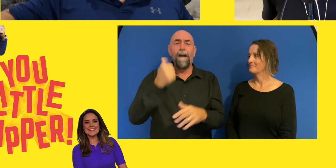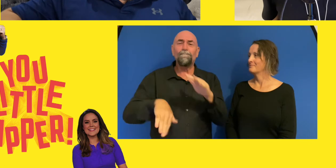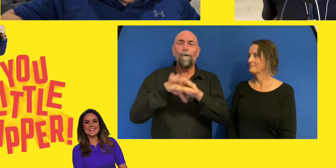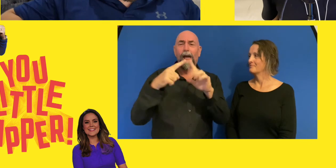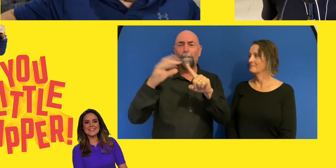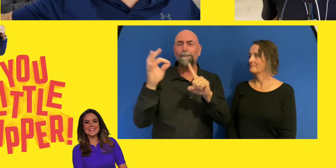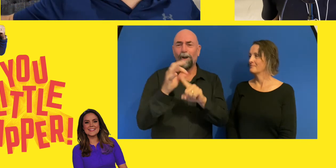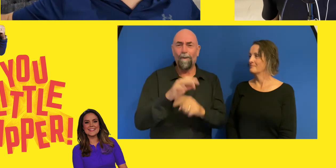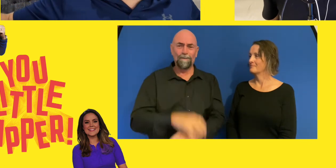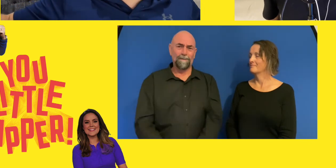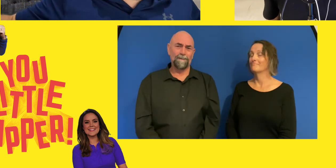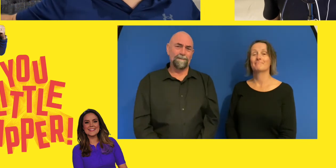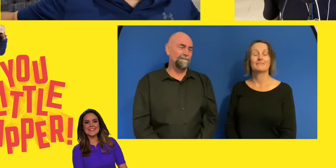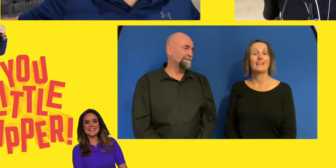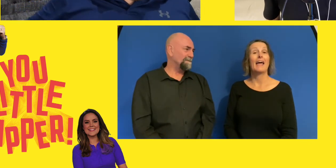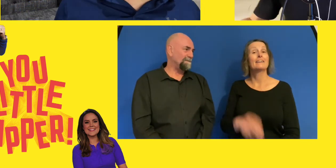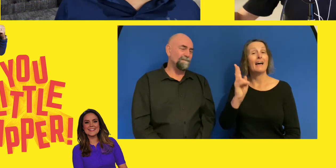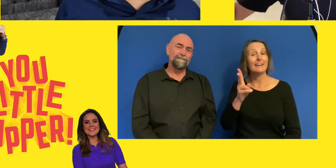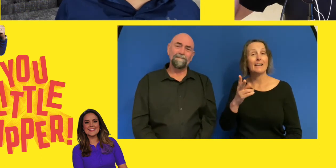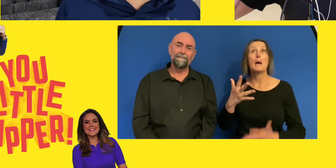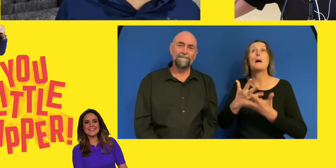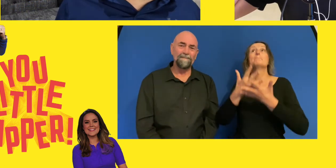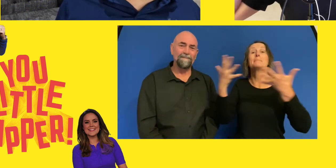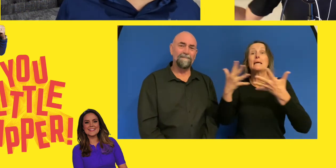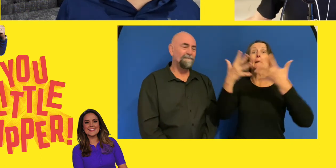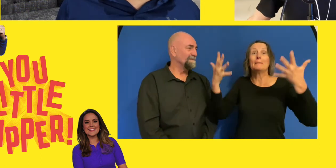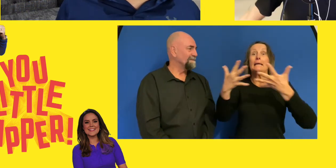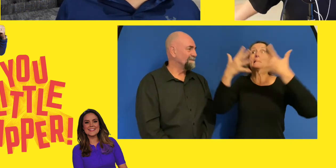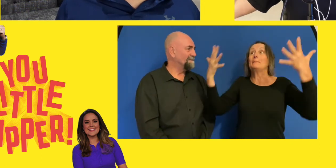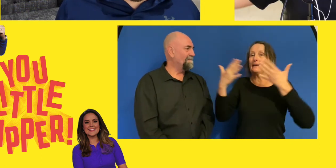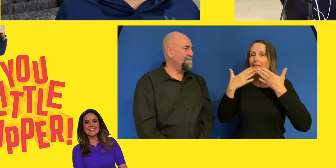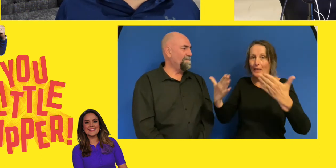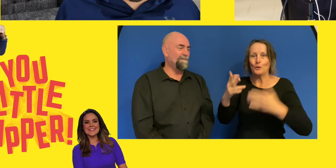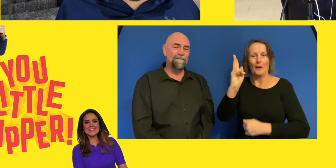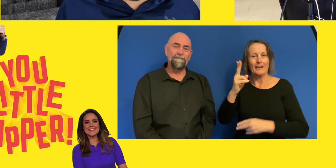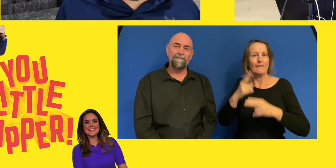YouTube, and these episodes will be there. Of course, a biggest